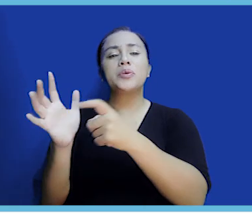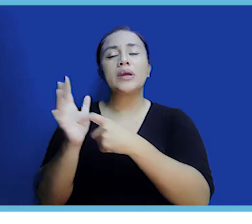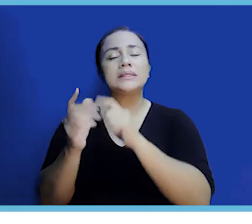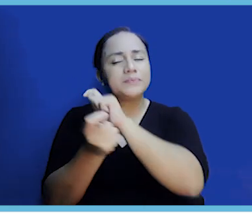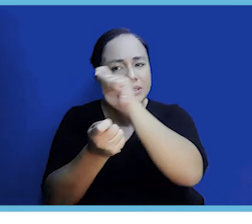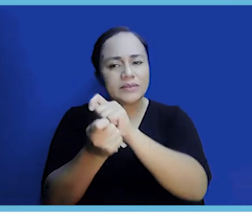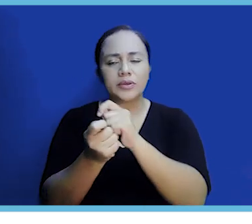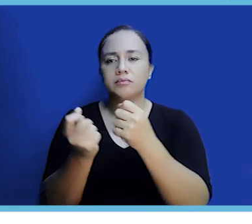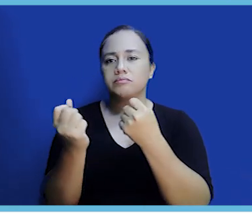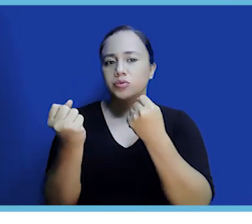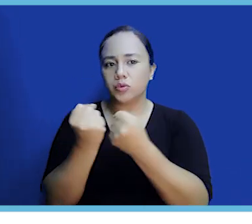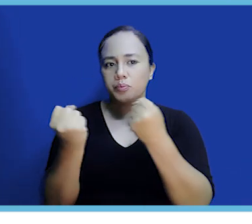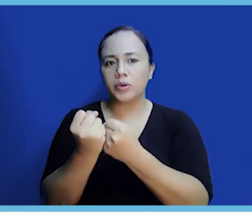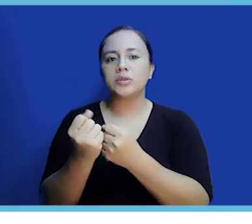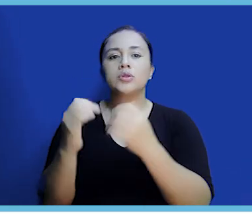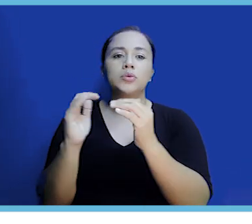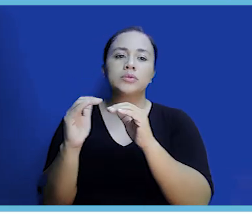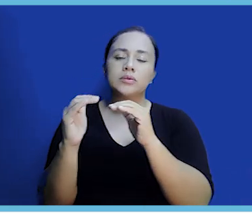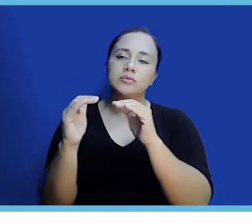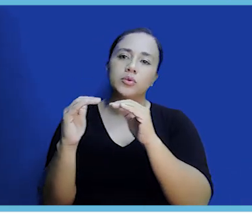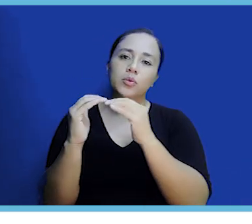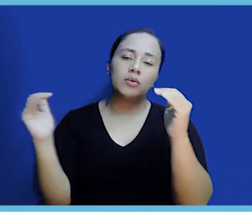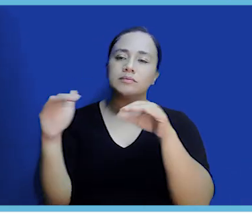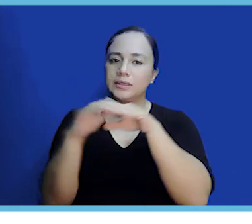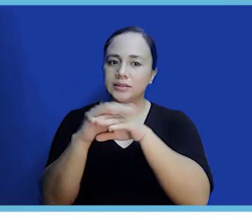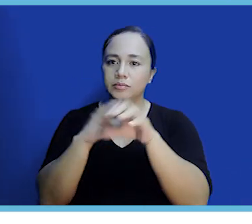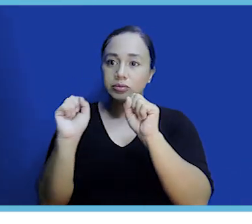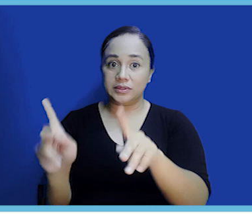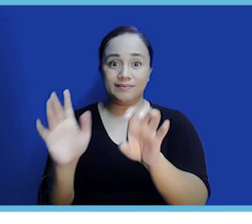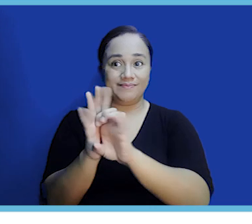may require specific support to equally access an opportunity.